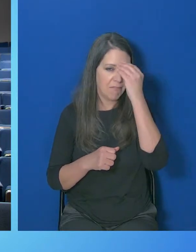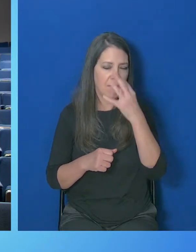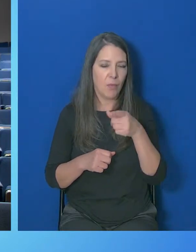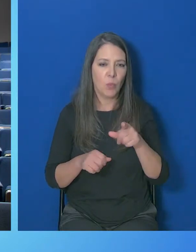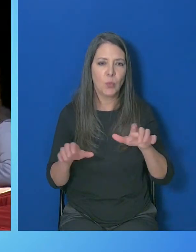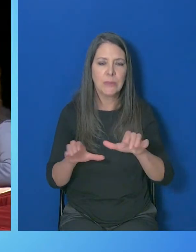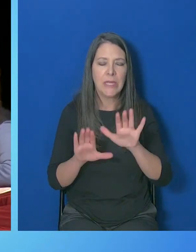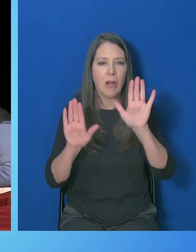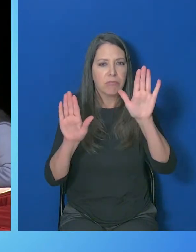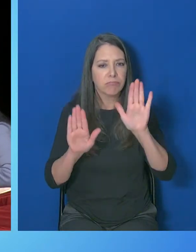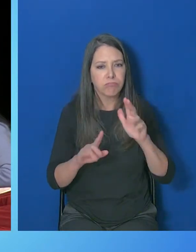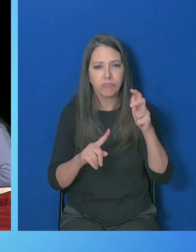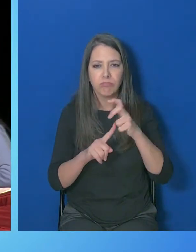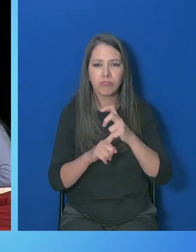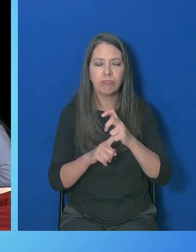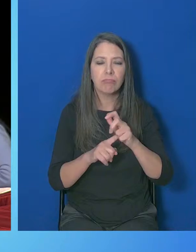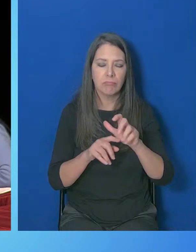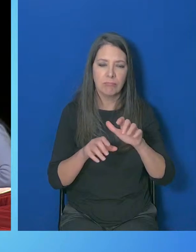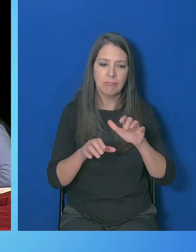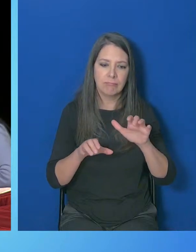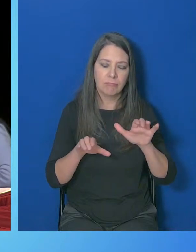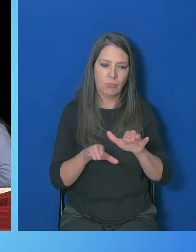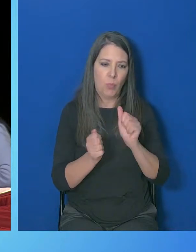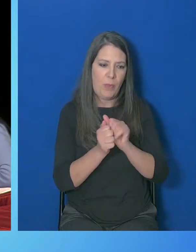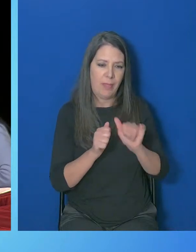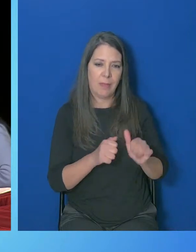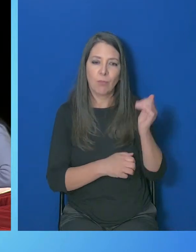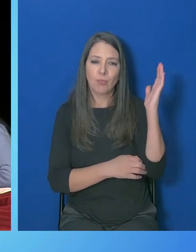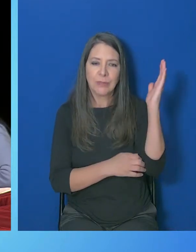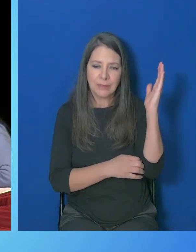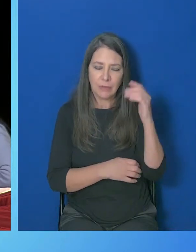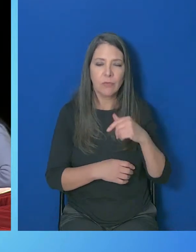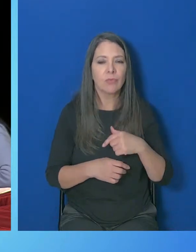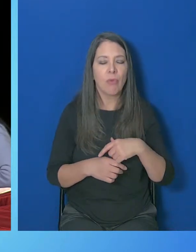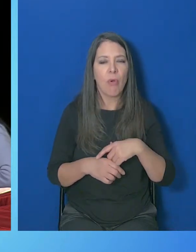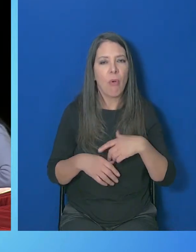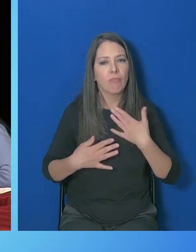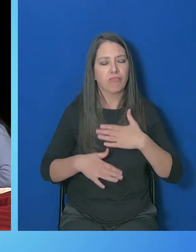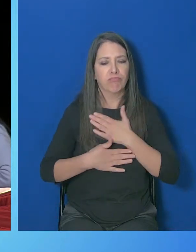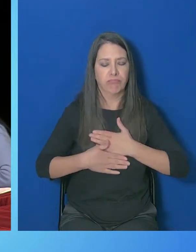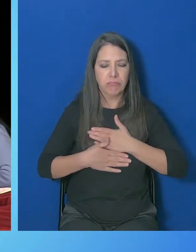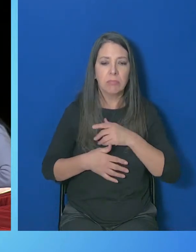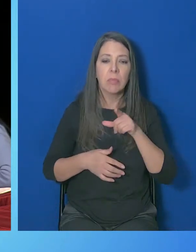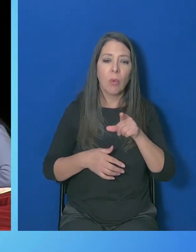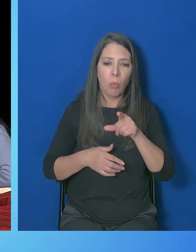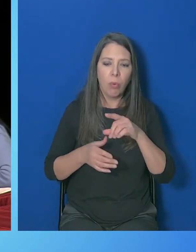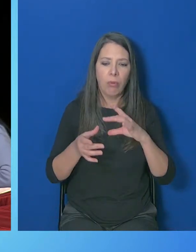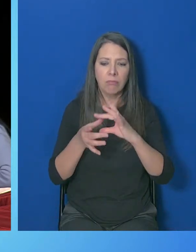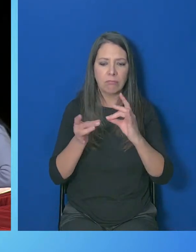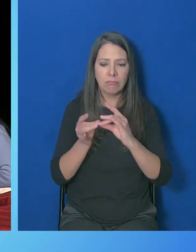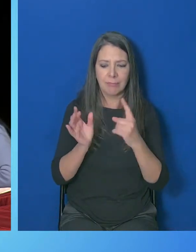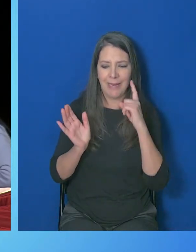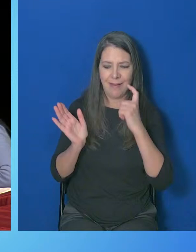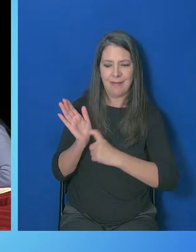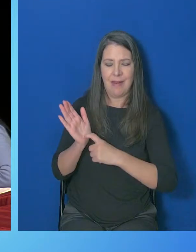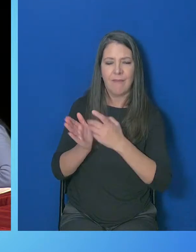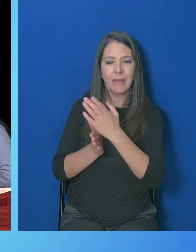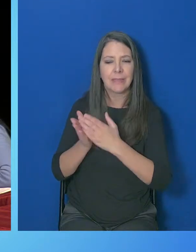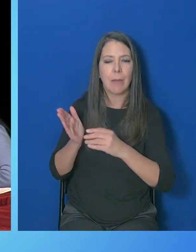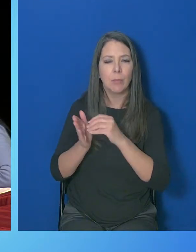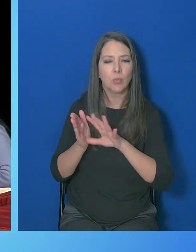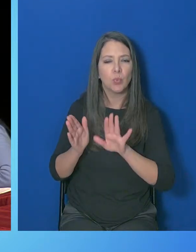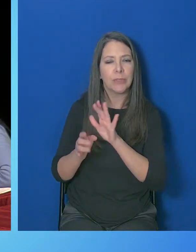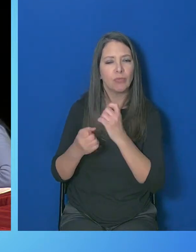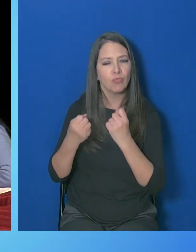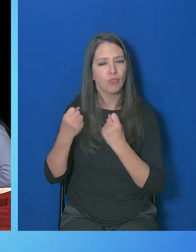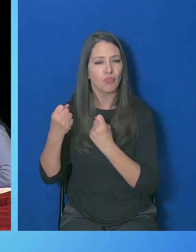presentation. I'm glad to hear that you've identified some areas where the students show their strengths, and we